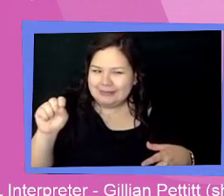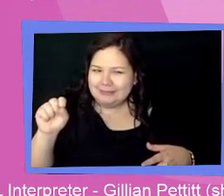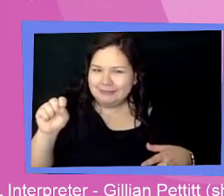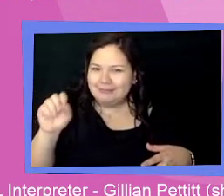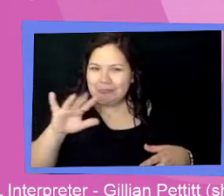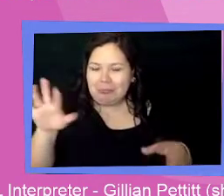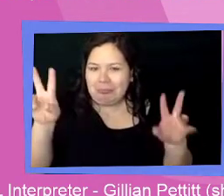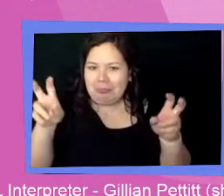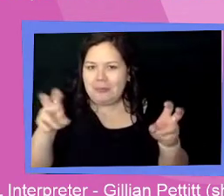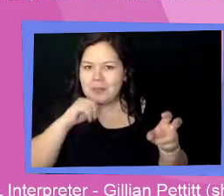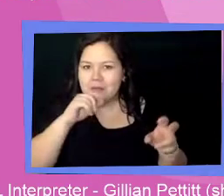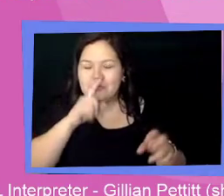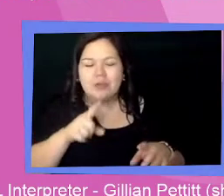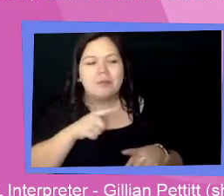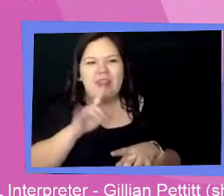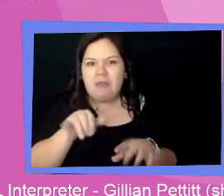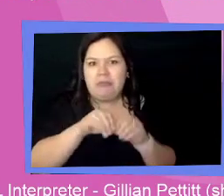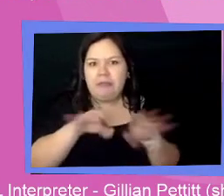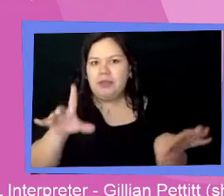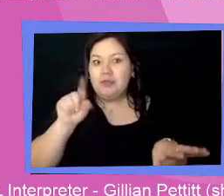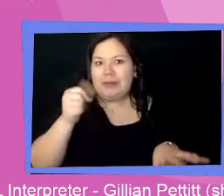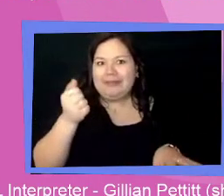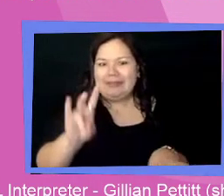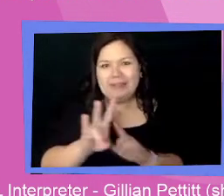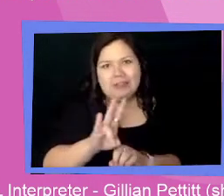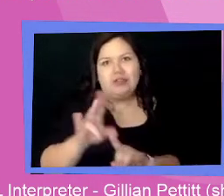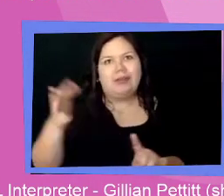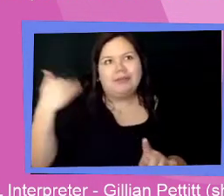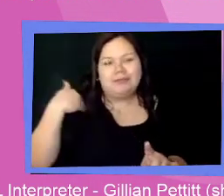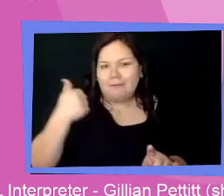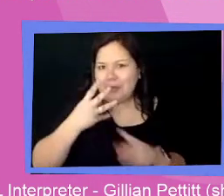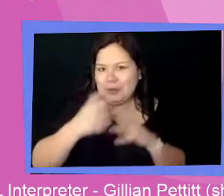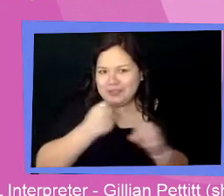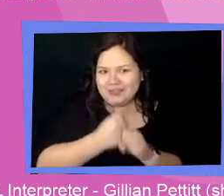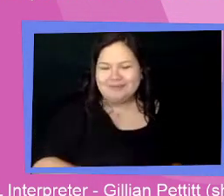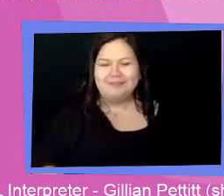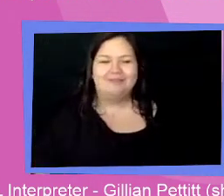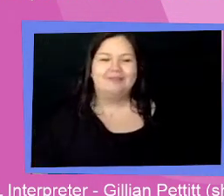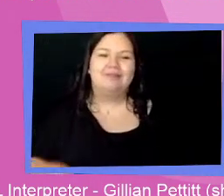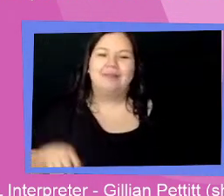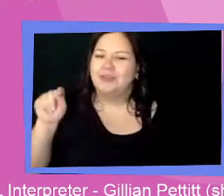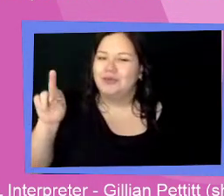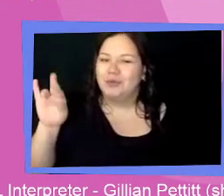2017. So I feel like it has been a couple of years now. Once every 5 years, they get a pass.